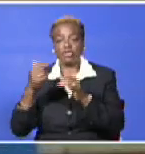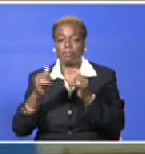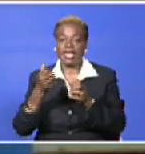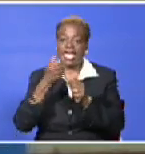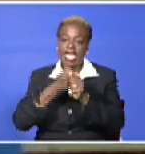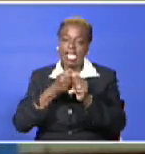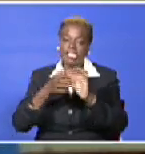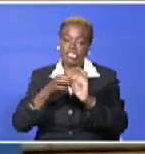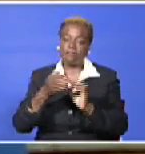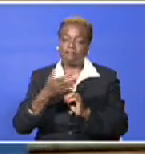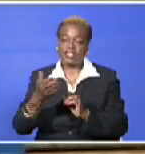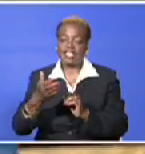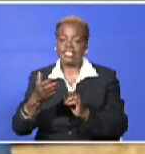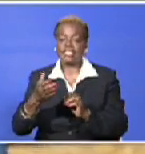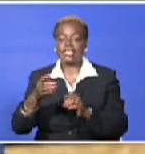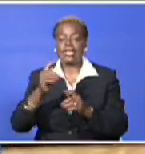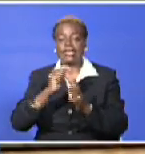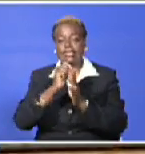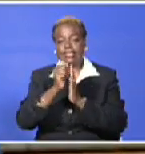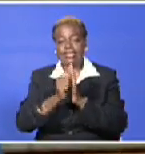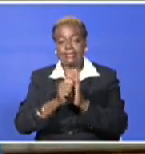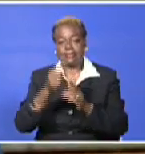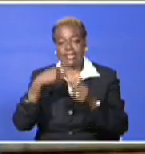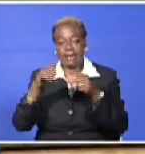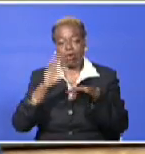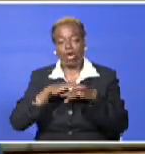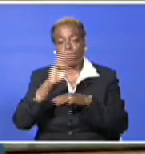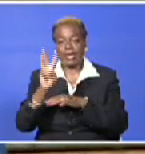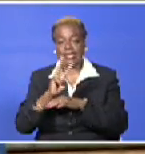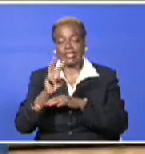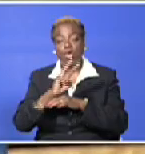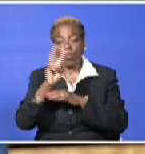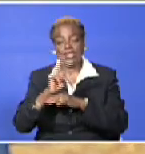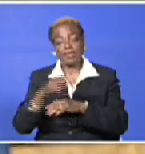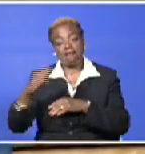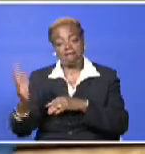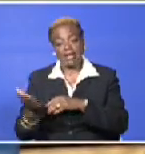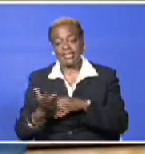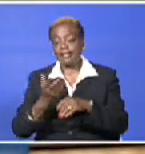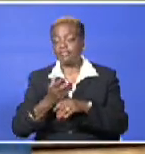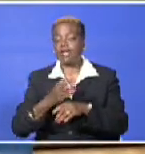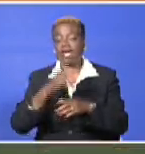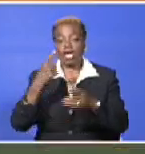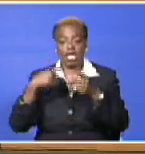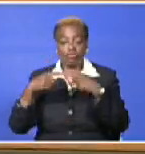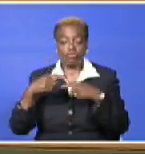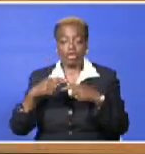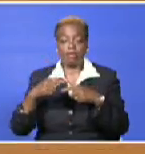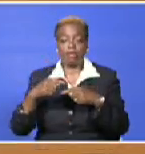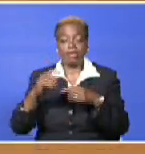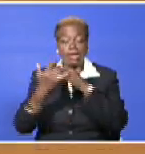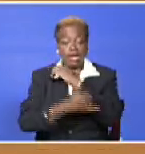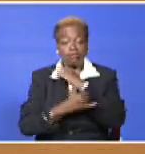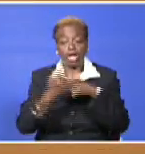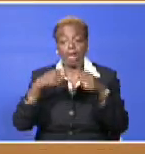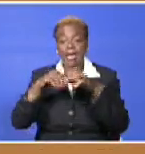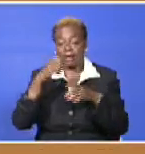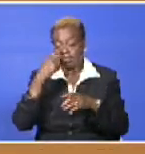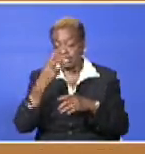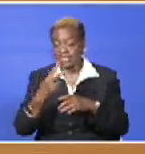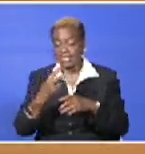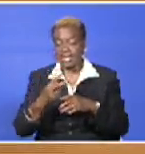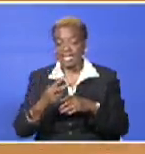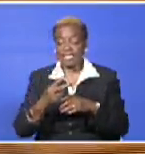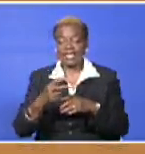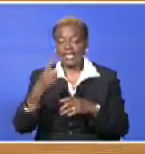these teams come first game on Wednesday. We are inviting the country to come out and see the Bahamas team play Texas Tech. We had about 200-300 people